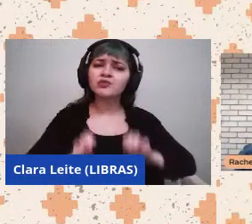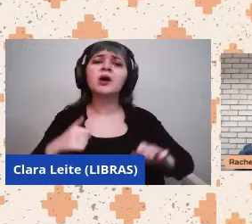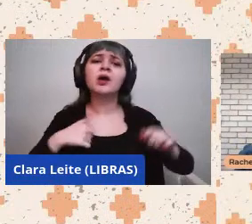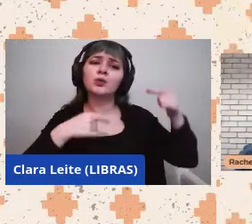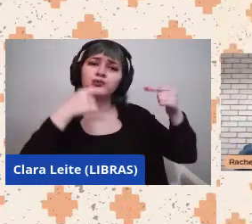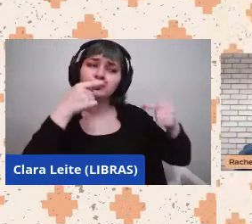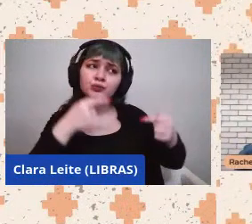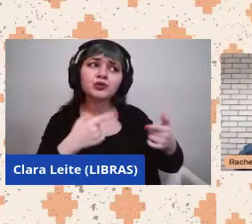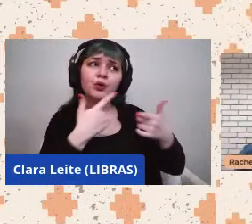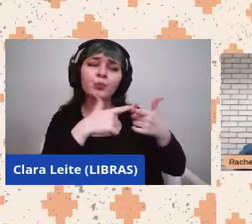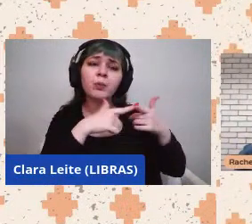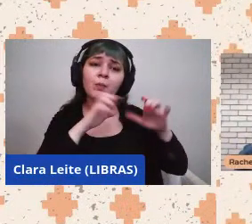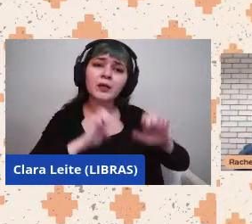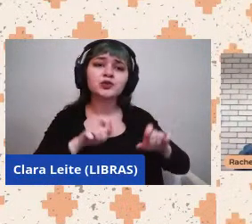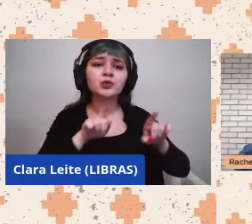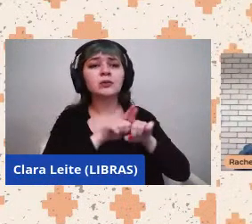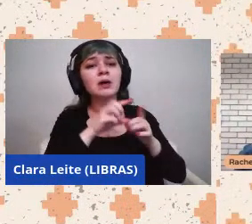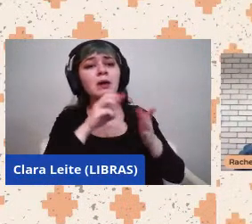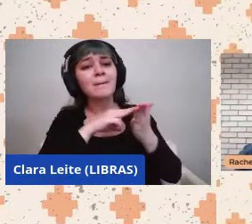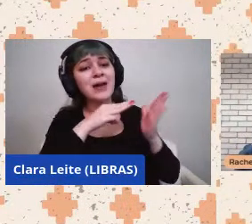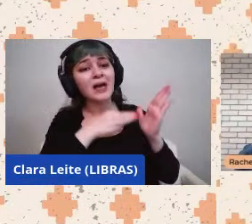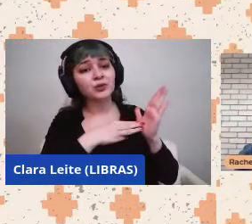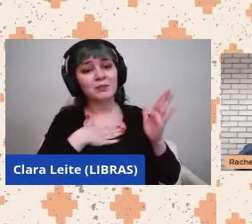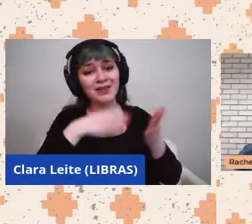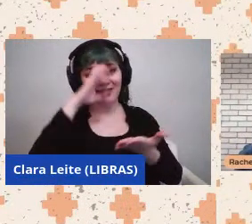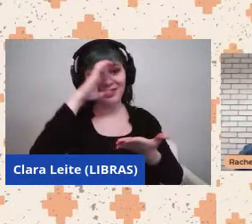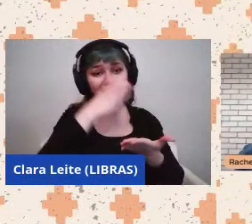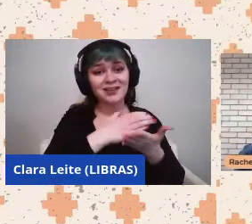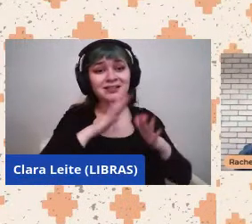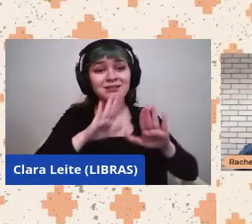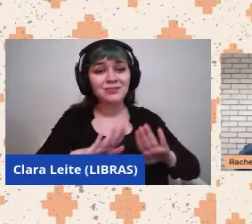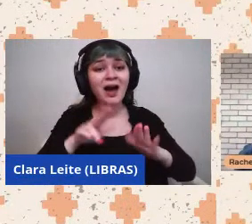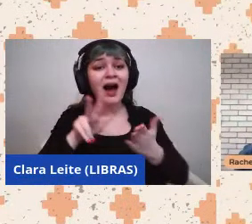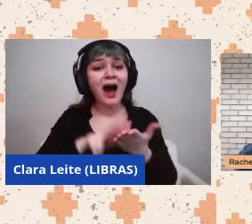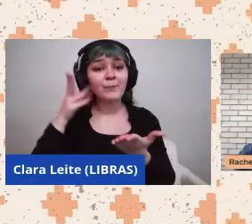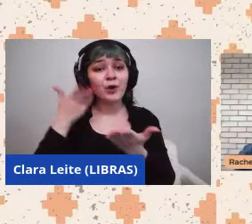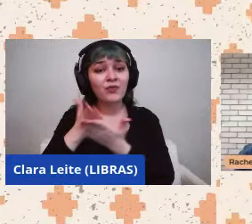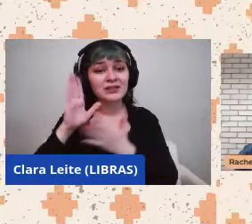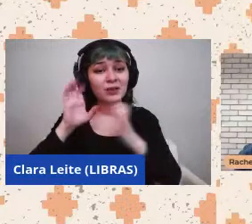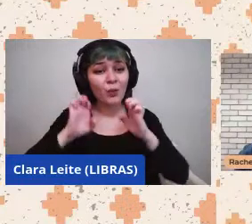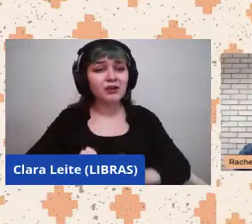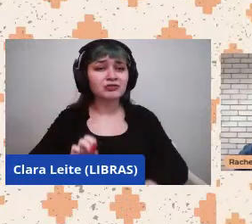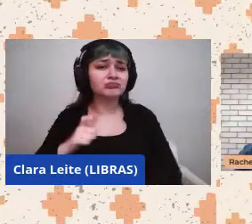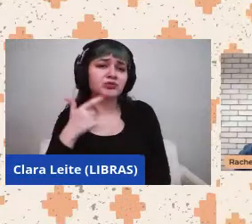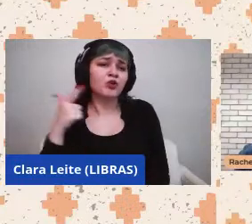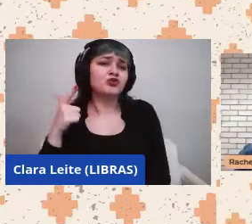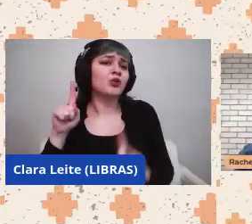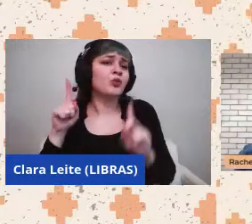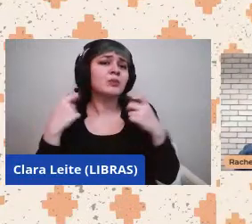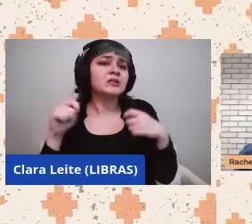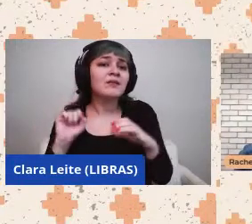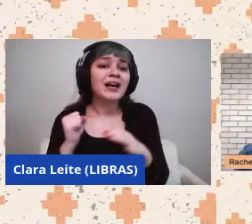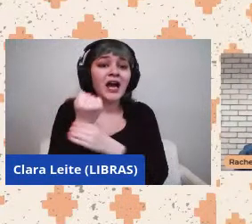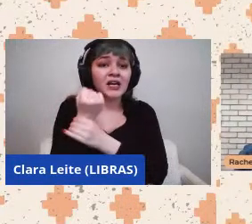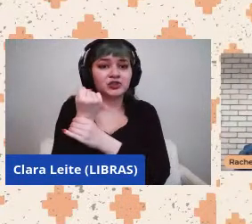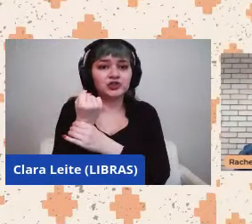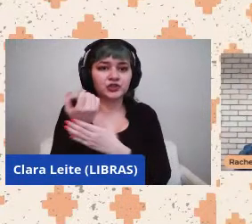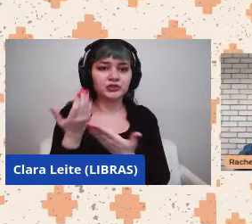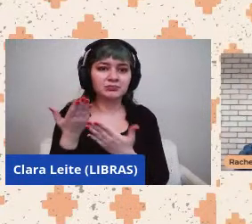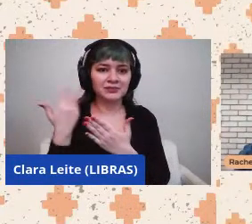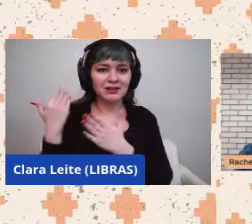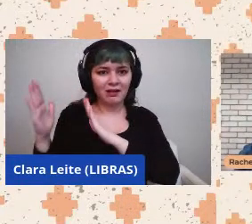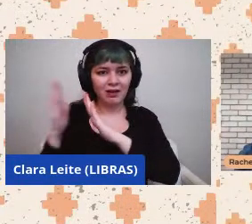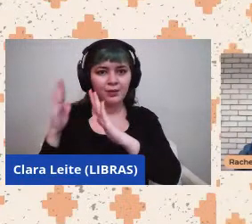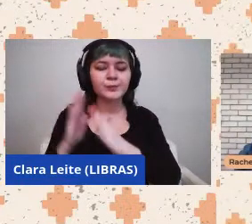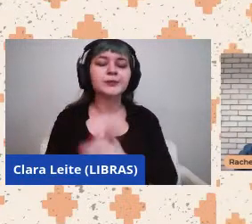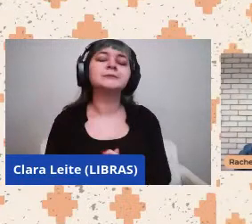ethical issues in the methods chapter of my thesis, but ethical approval wasn't anything I had to secure at the